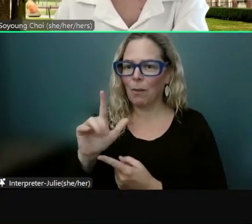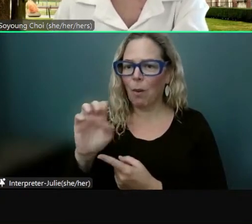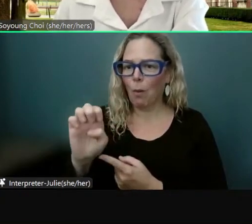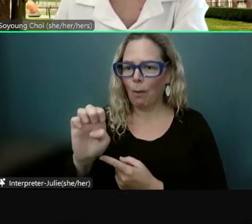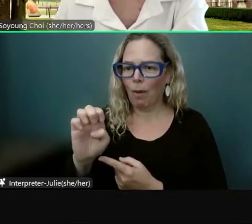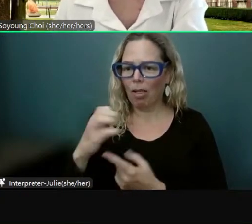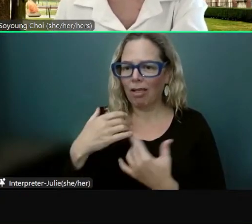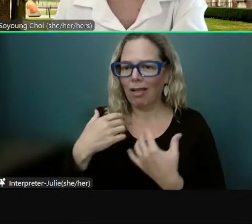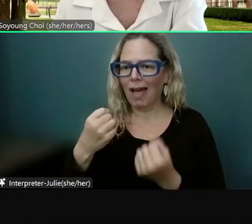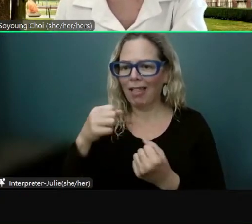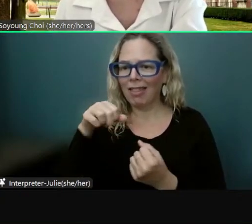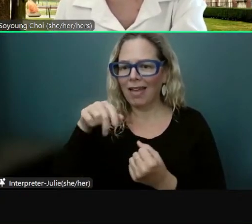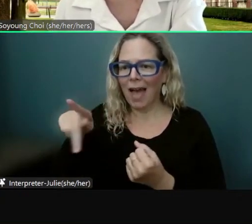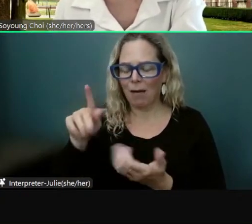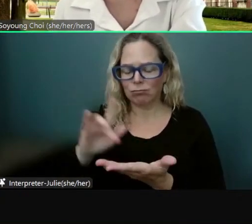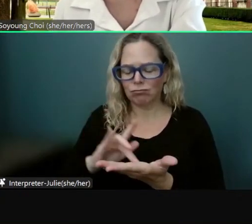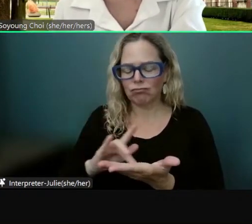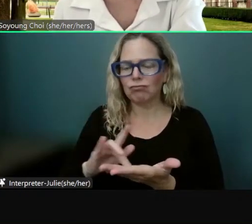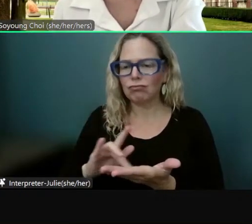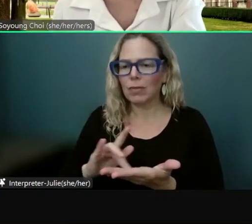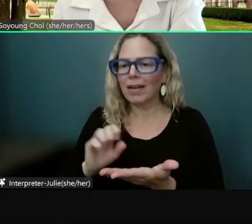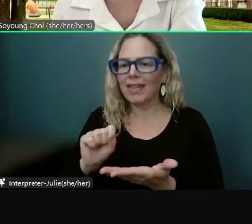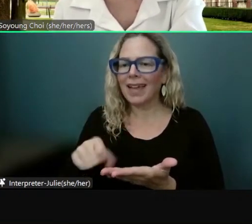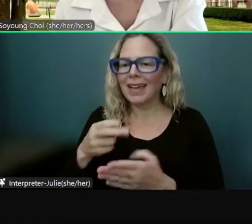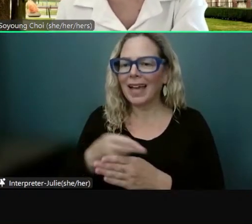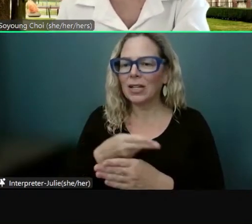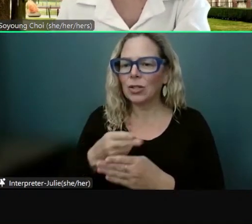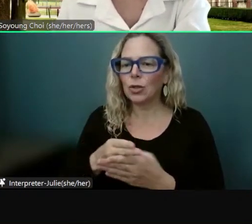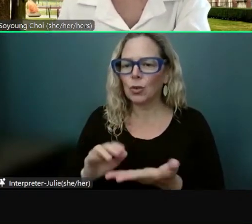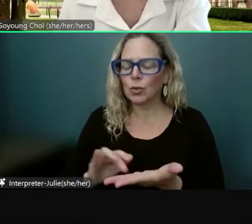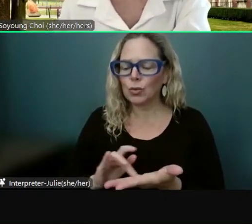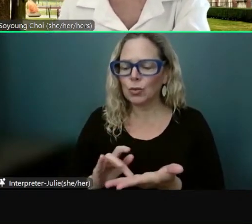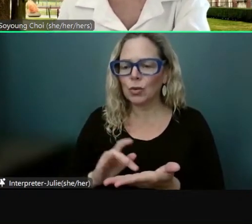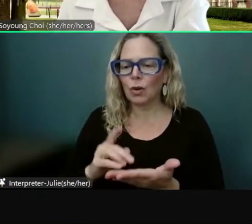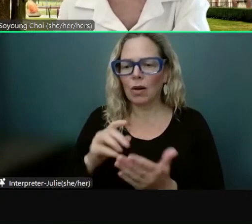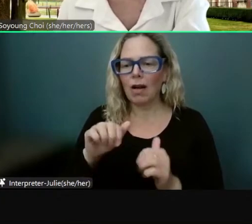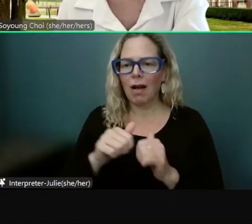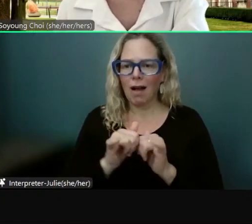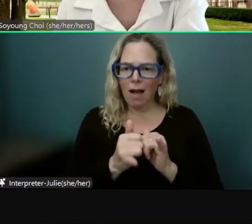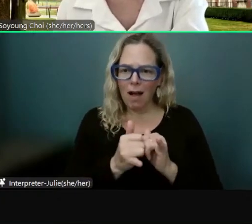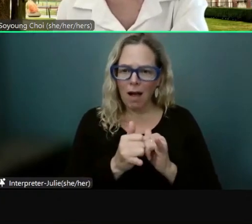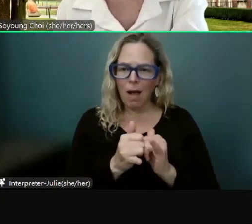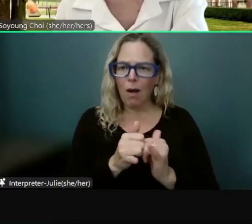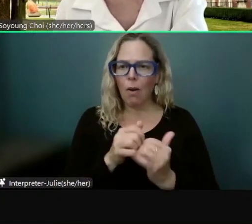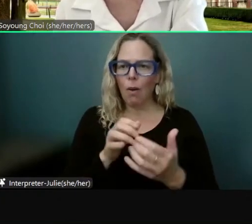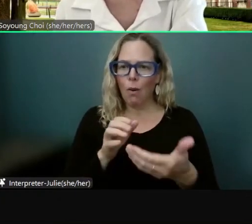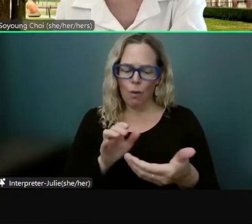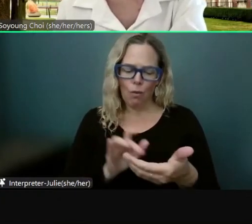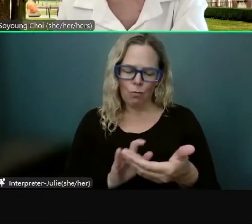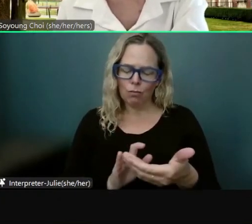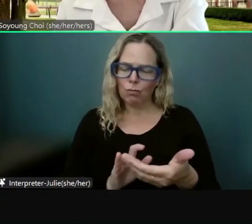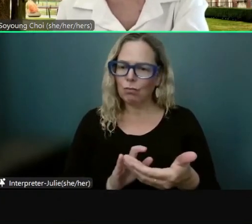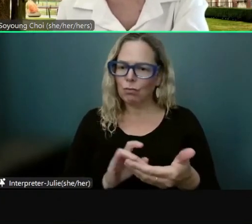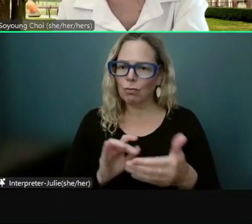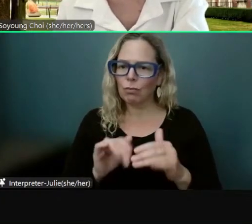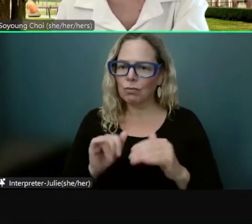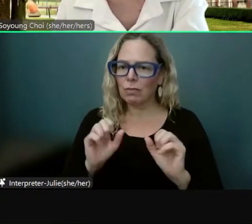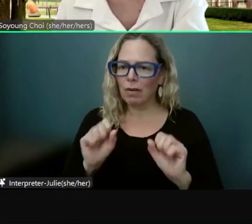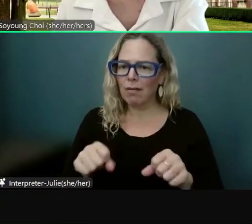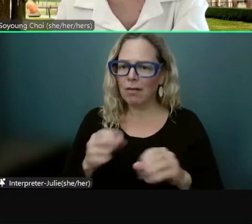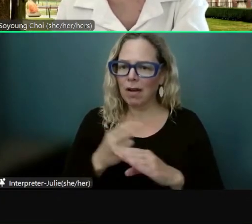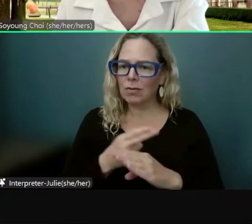So they can be more familiar with the initial use of the mobile health application.